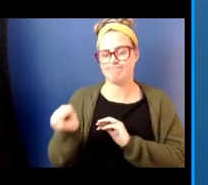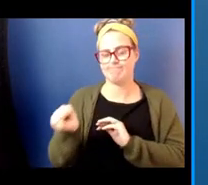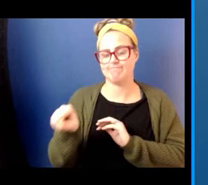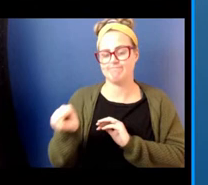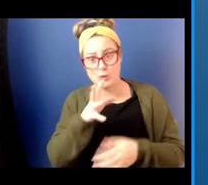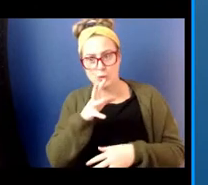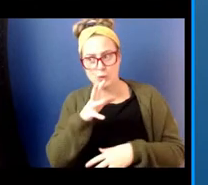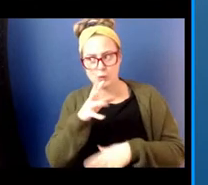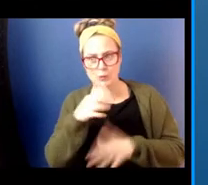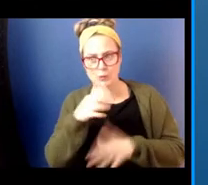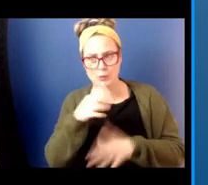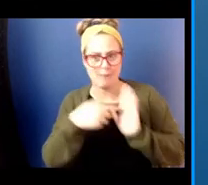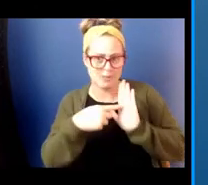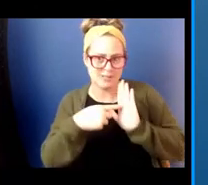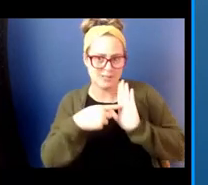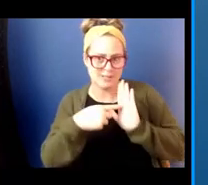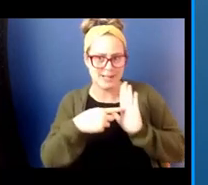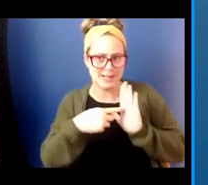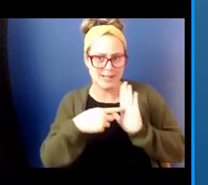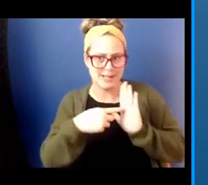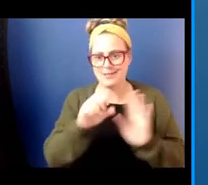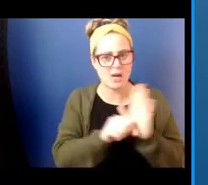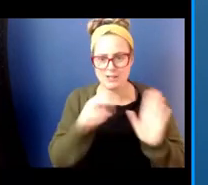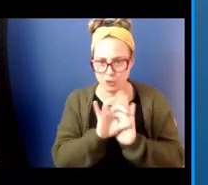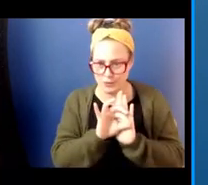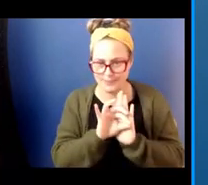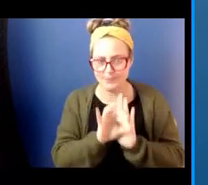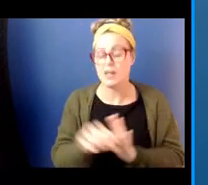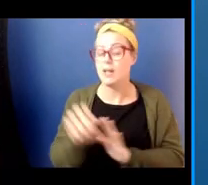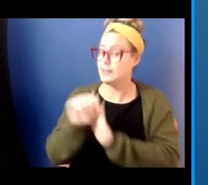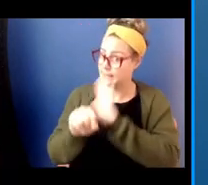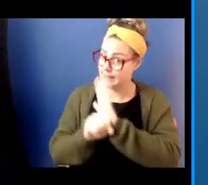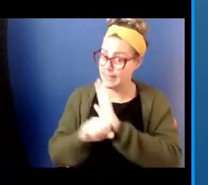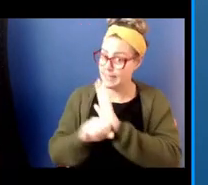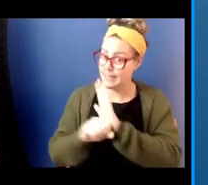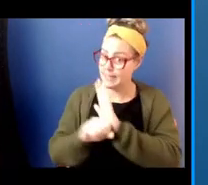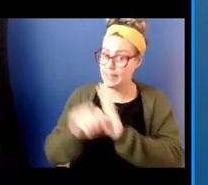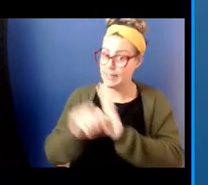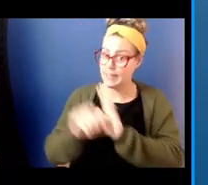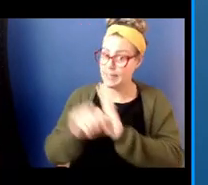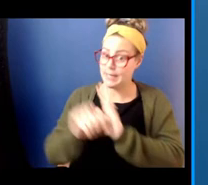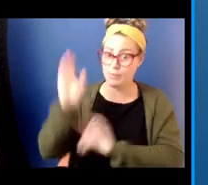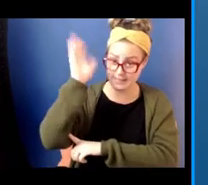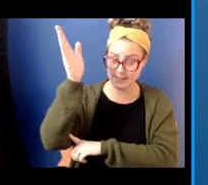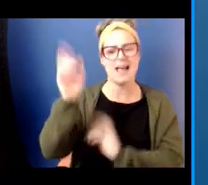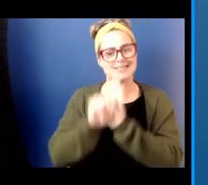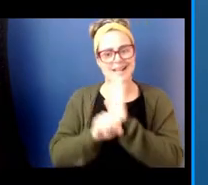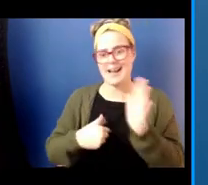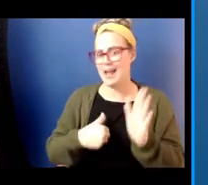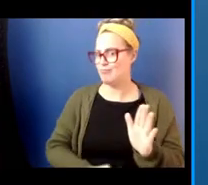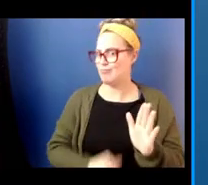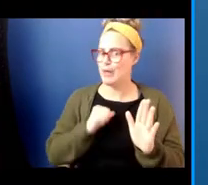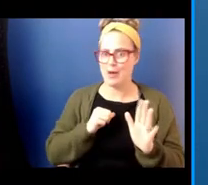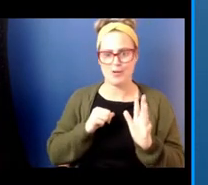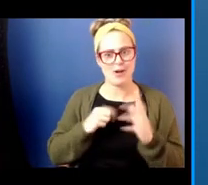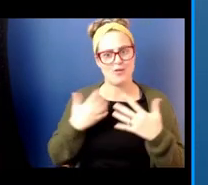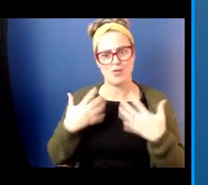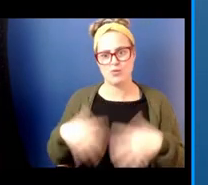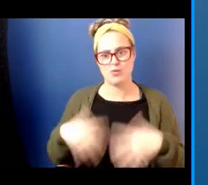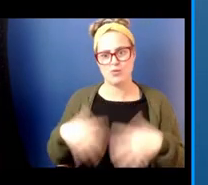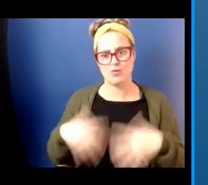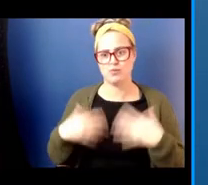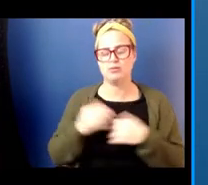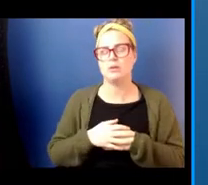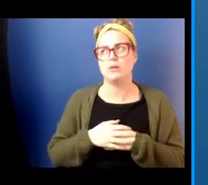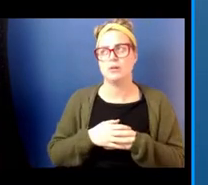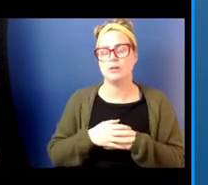a presentation a state that I am extremely proud of um I will say that we're disappointed as I think